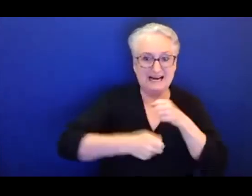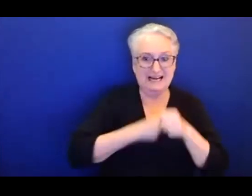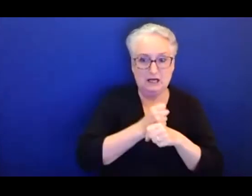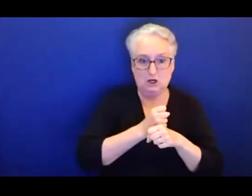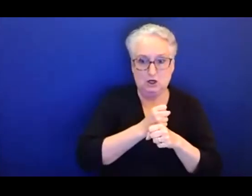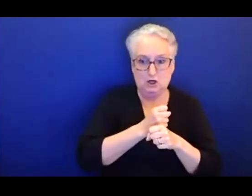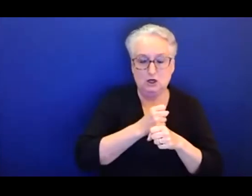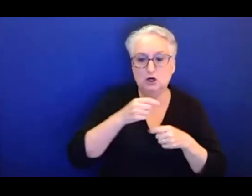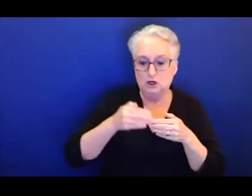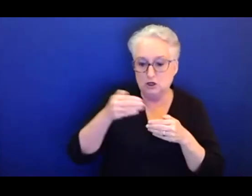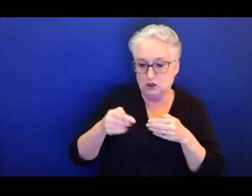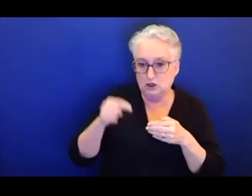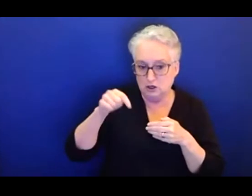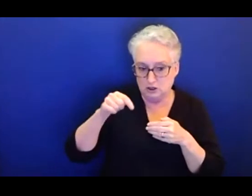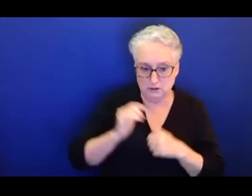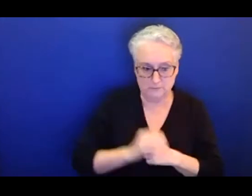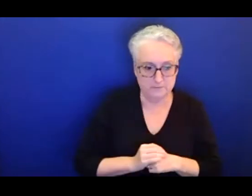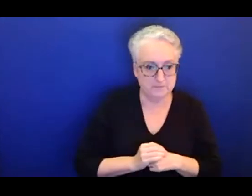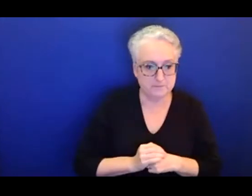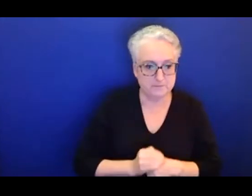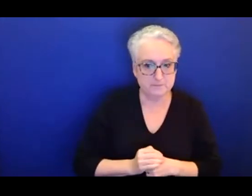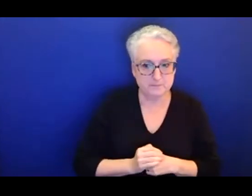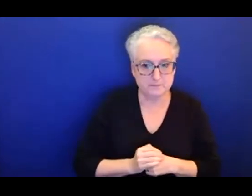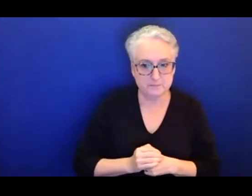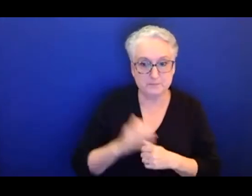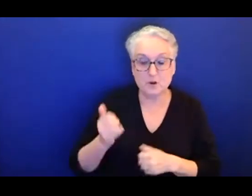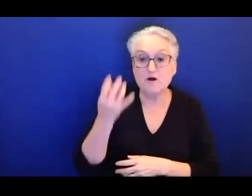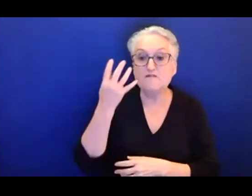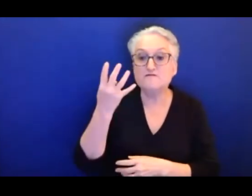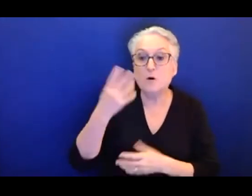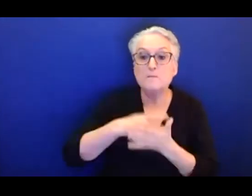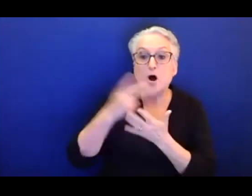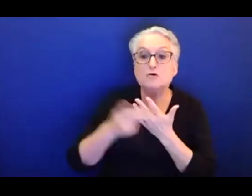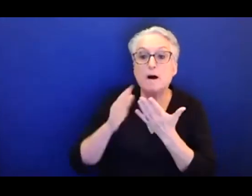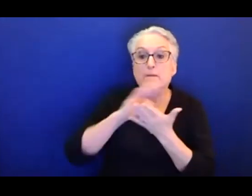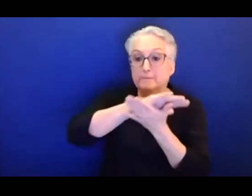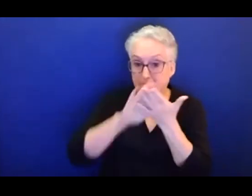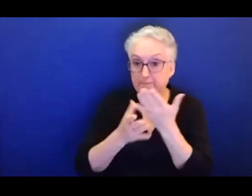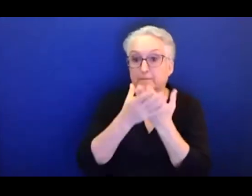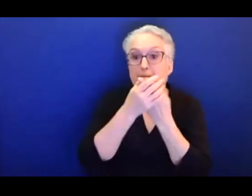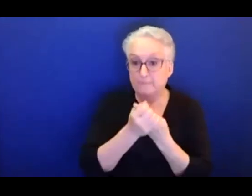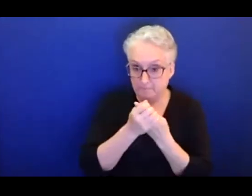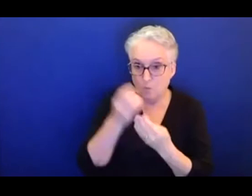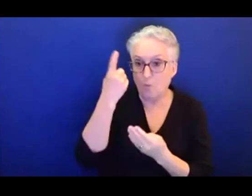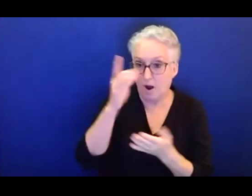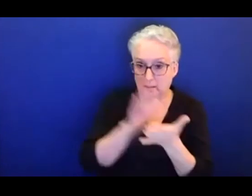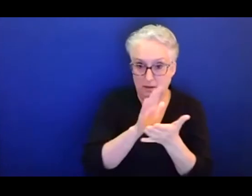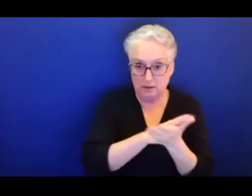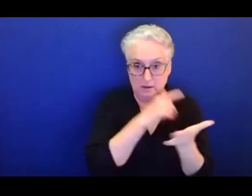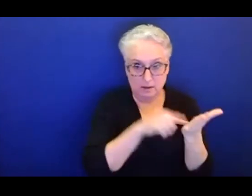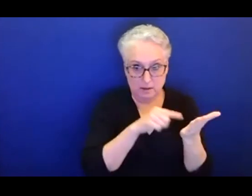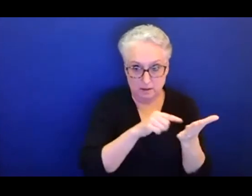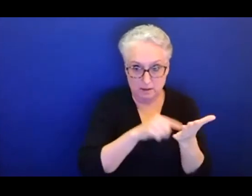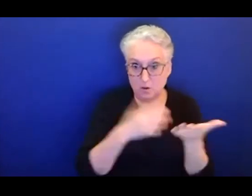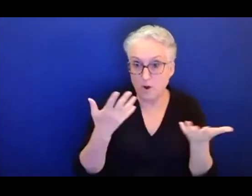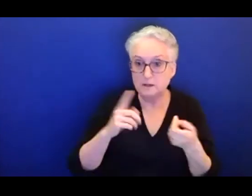consolidates planning for 4 programs into one document. Those 4 programs are our Community Development Block Grant, or CDBG,